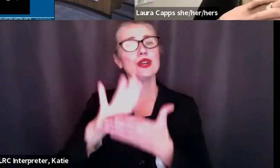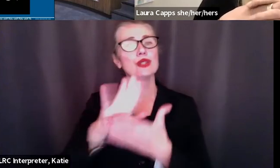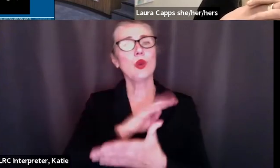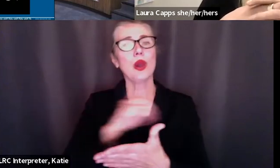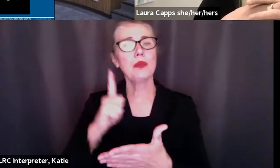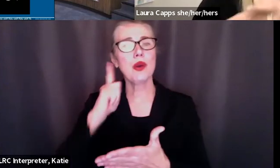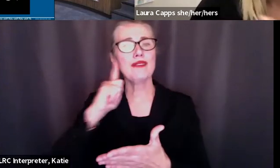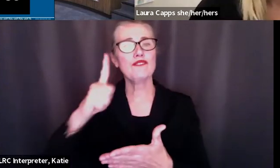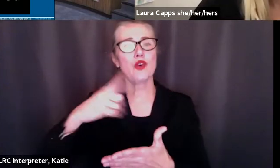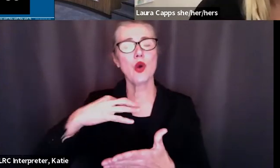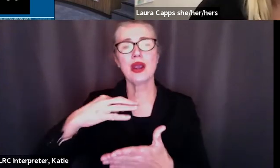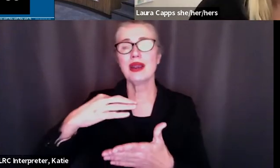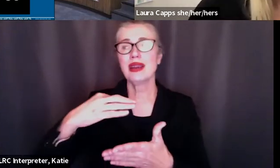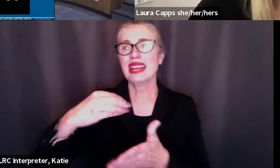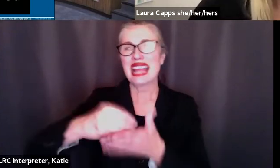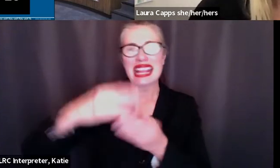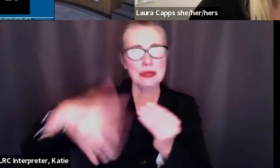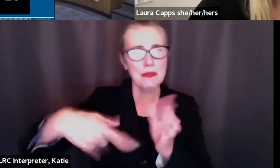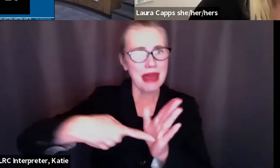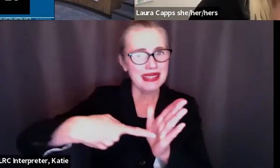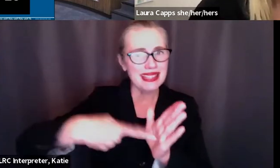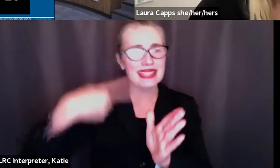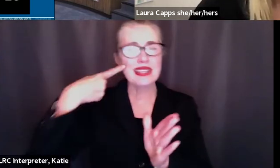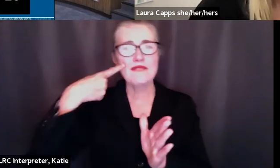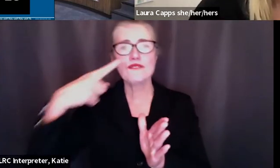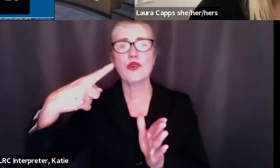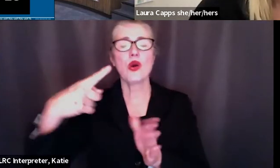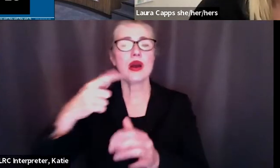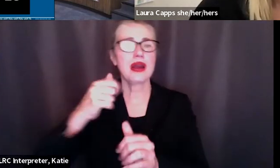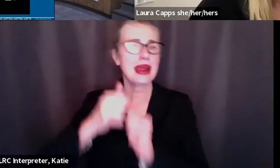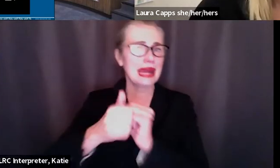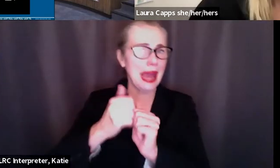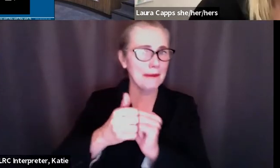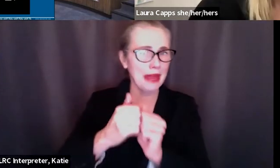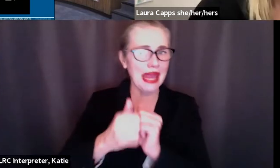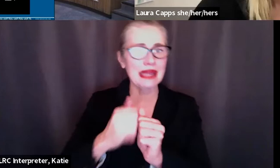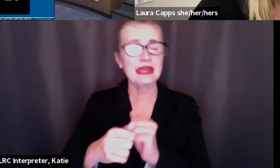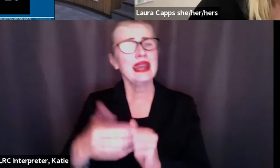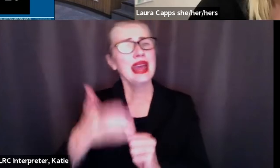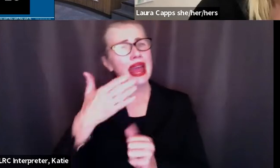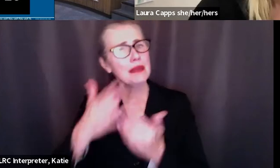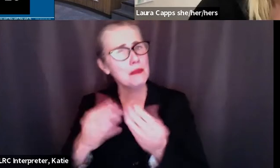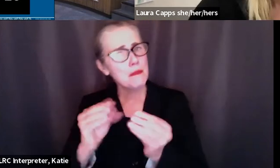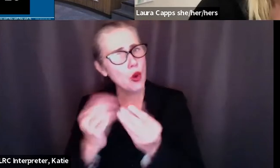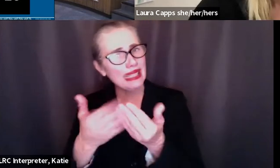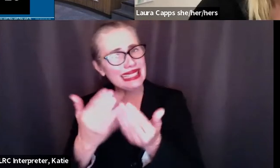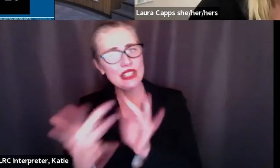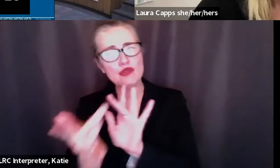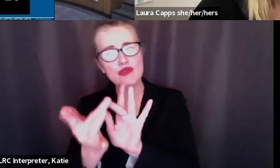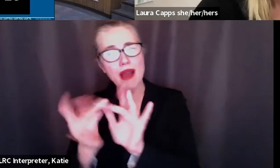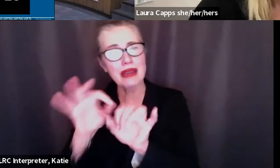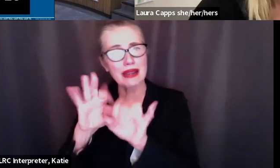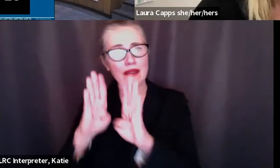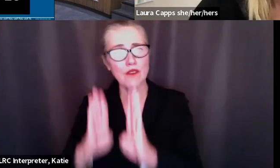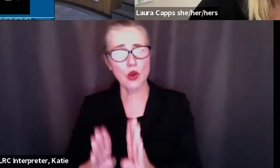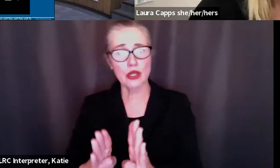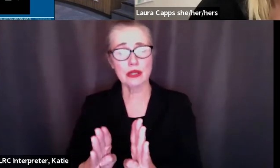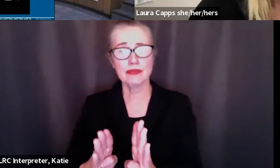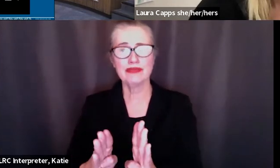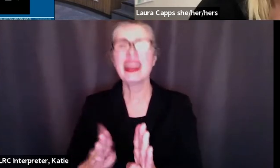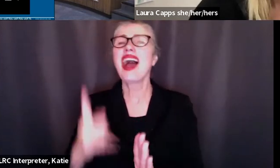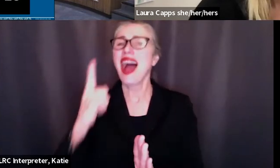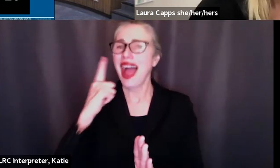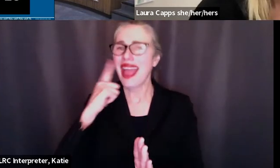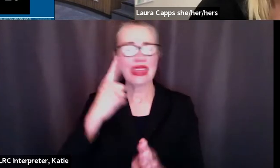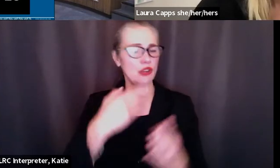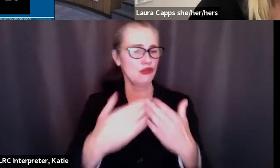of campaign expenses and voter contact at least one of the maps that goes forward must be for seven trustee